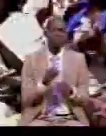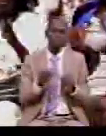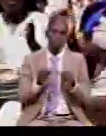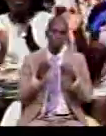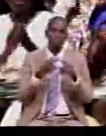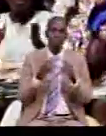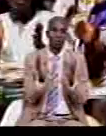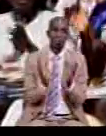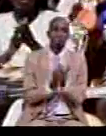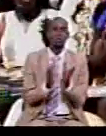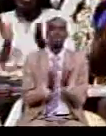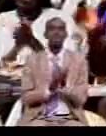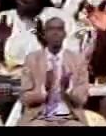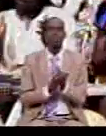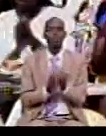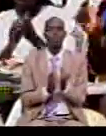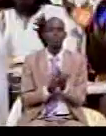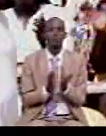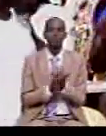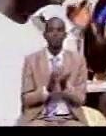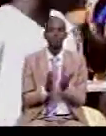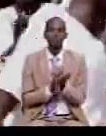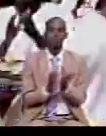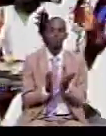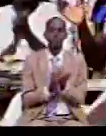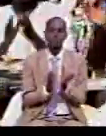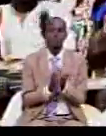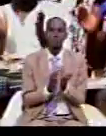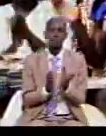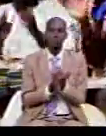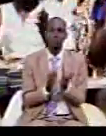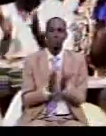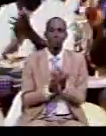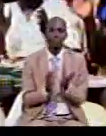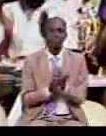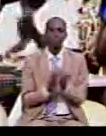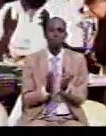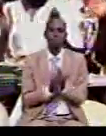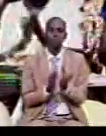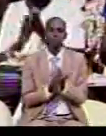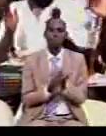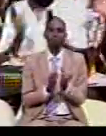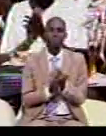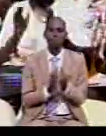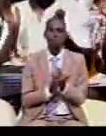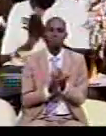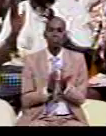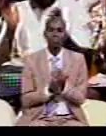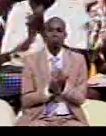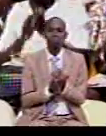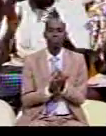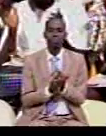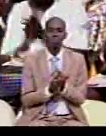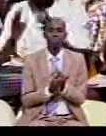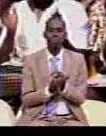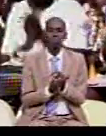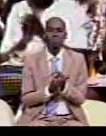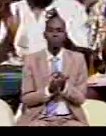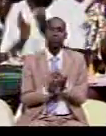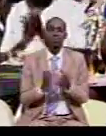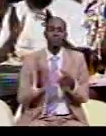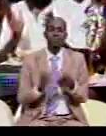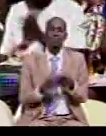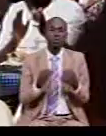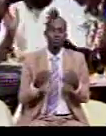their position to lead us into impact praise. Praise the Lord with all